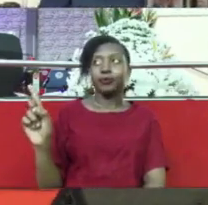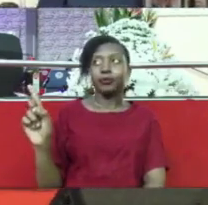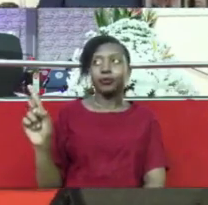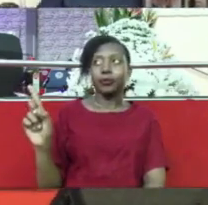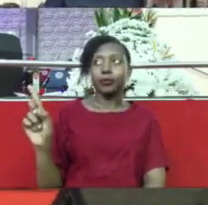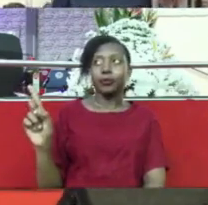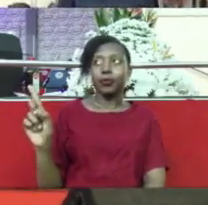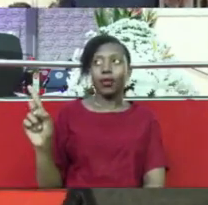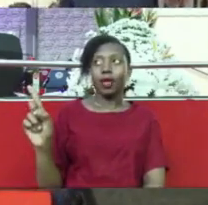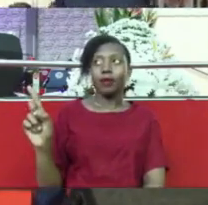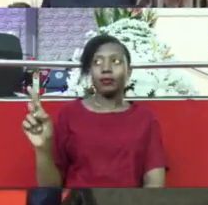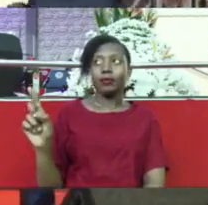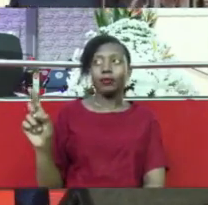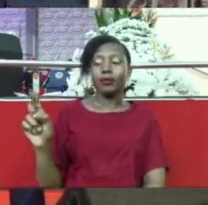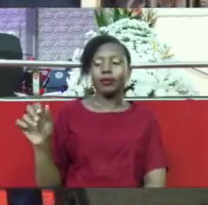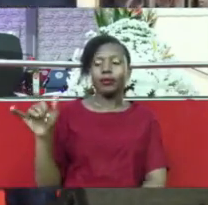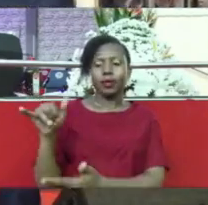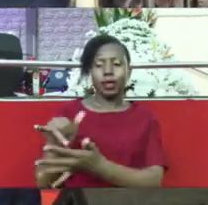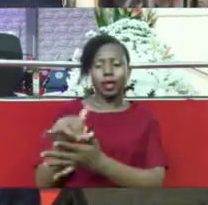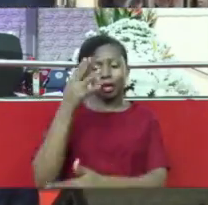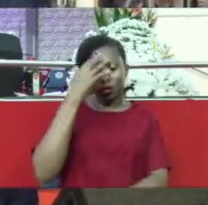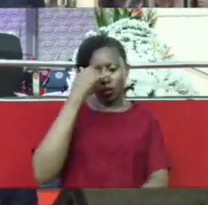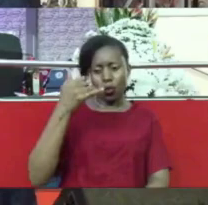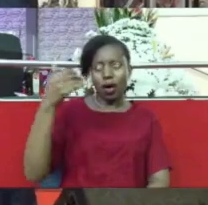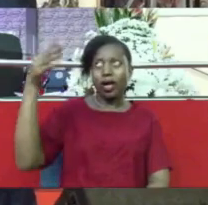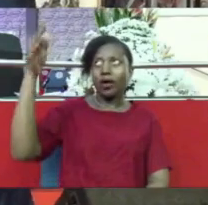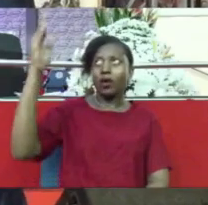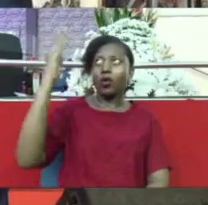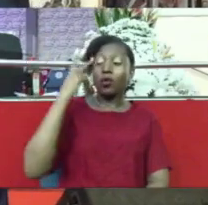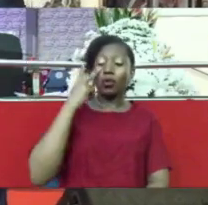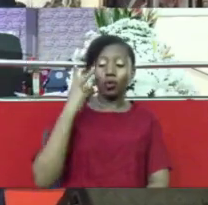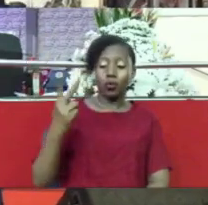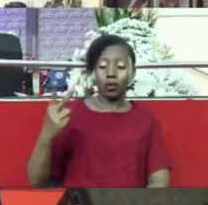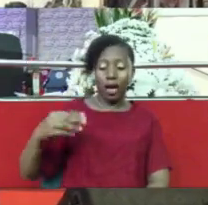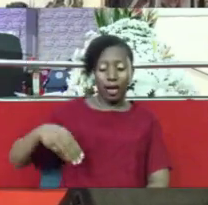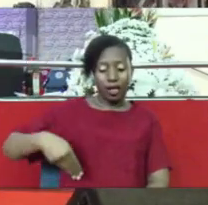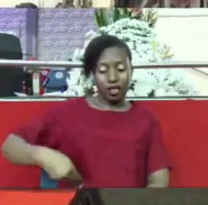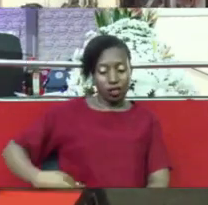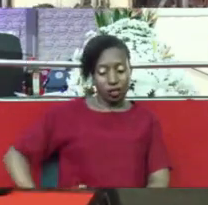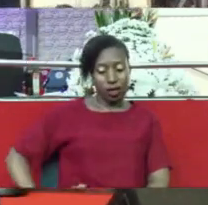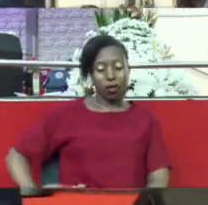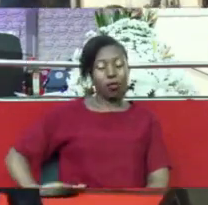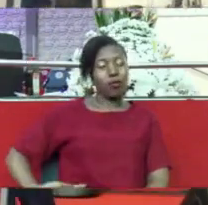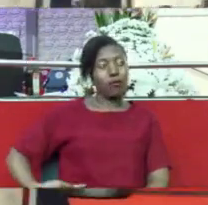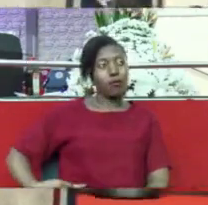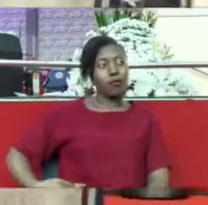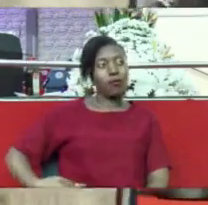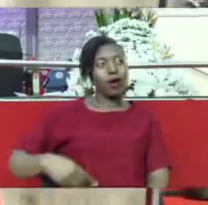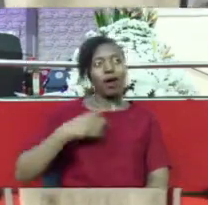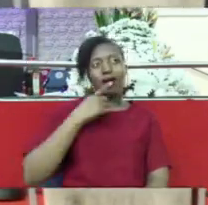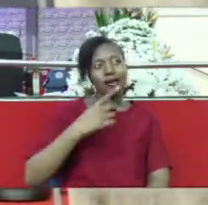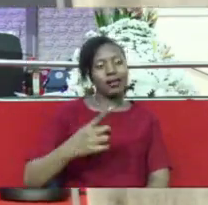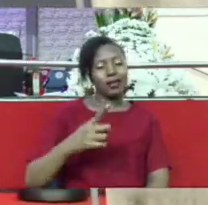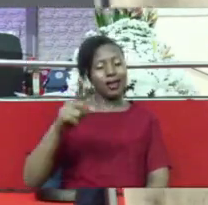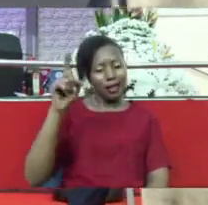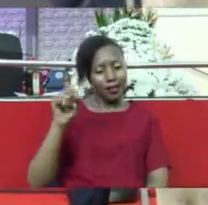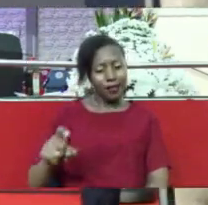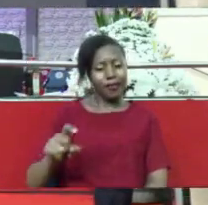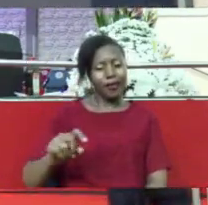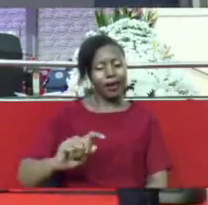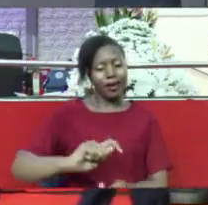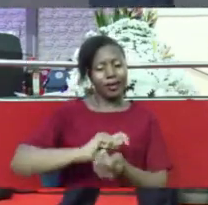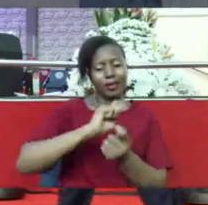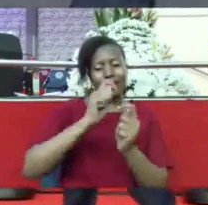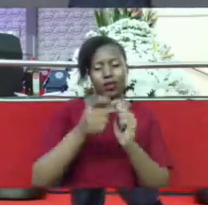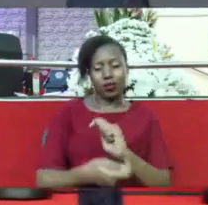That's why God looked at Jacob. Na ndiposa Mungu akamtazama Yakobo. And he said, I must transform this man.